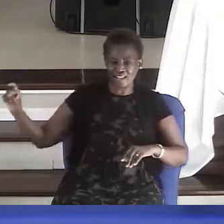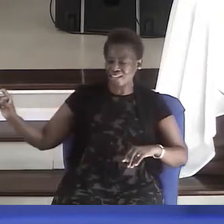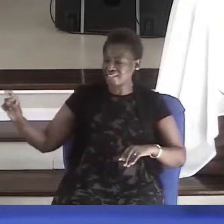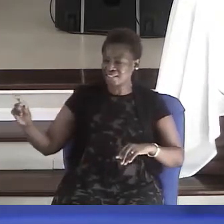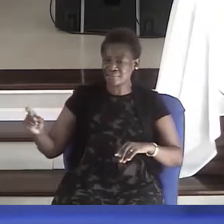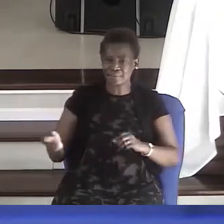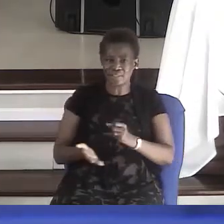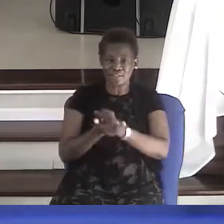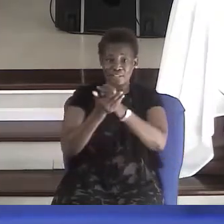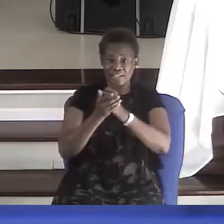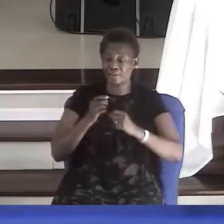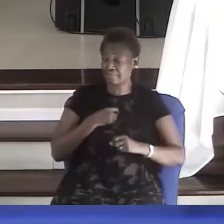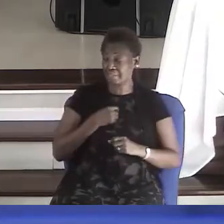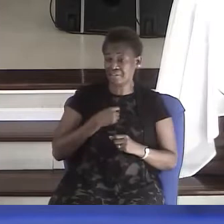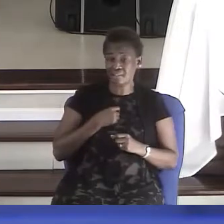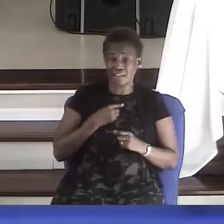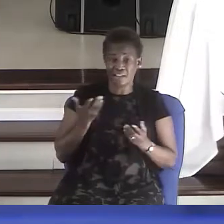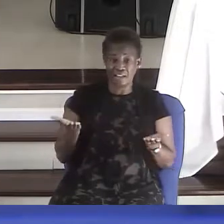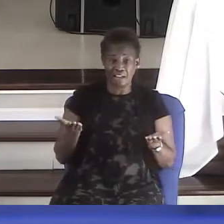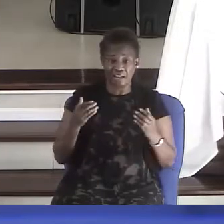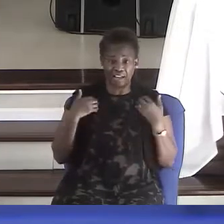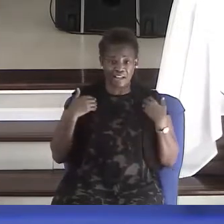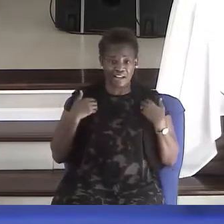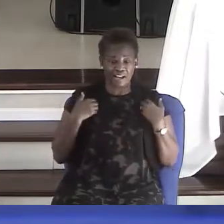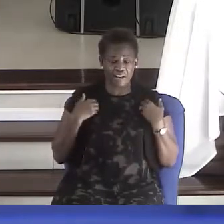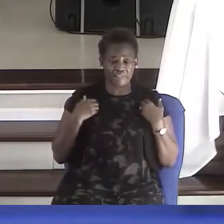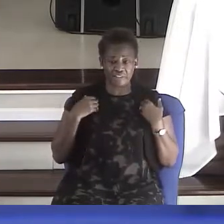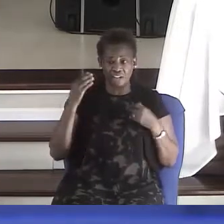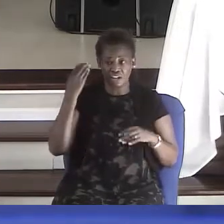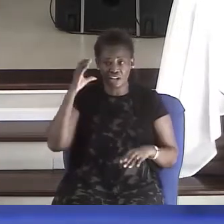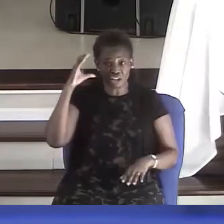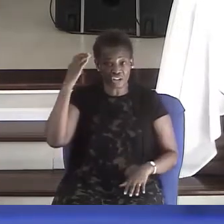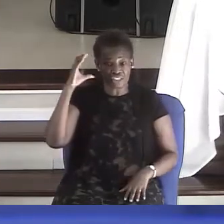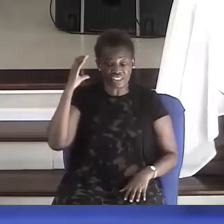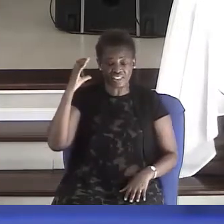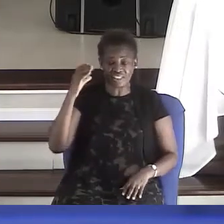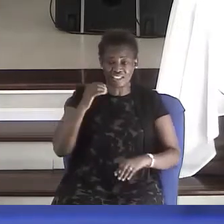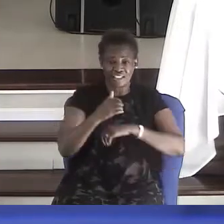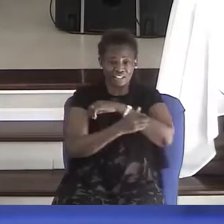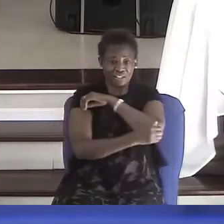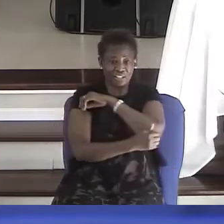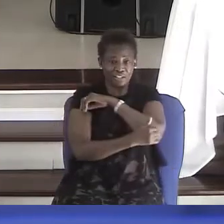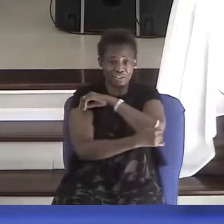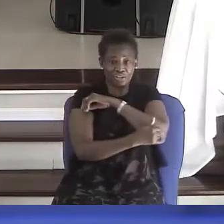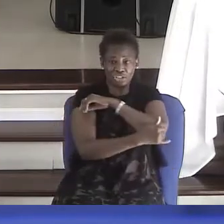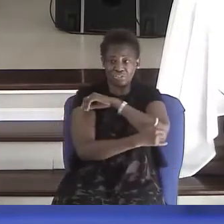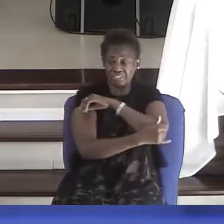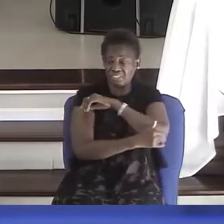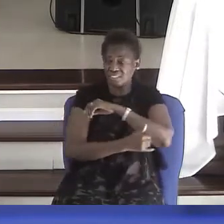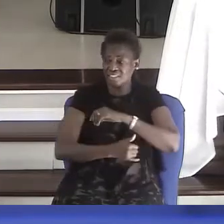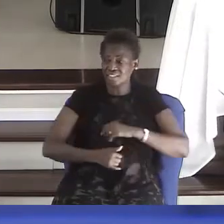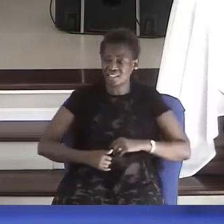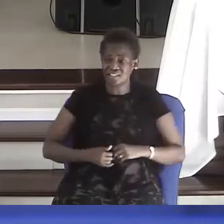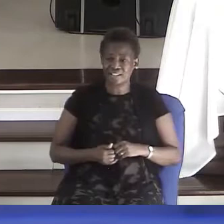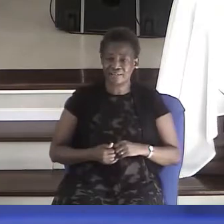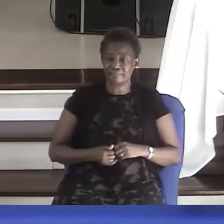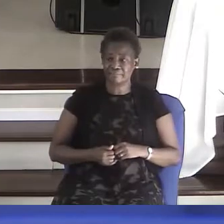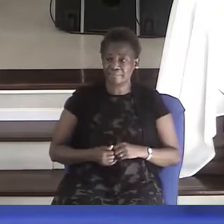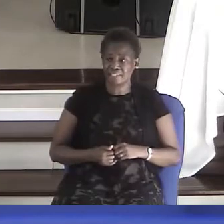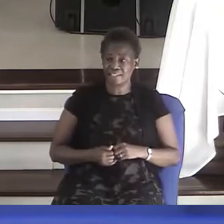put away on that very same day. So now he's going to have to call for